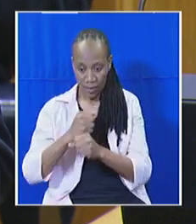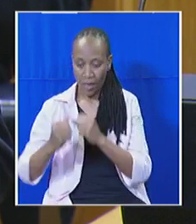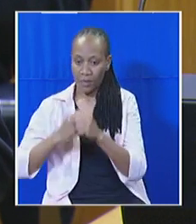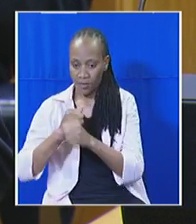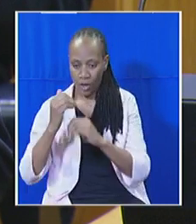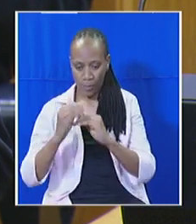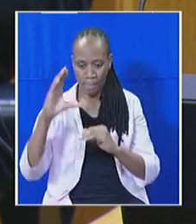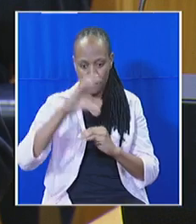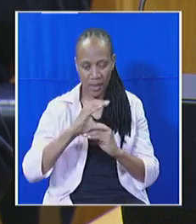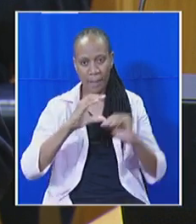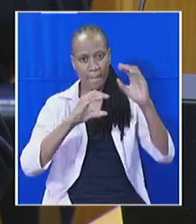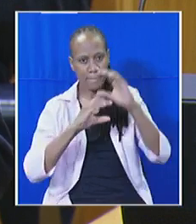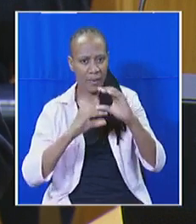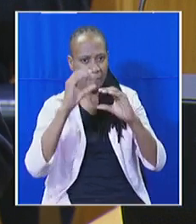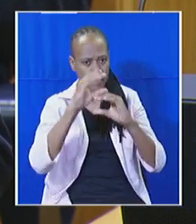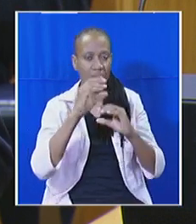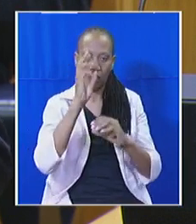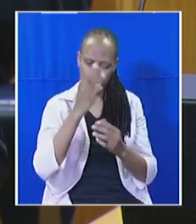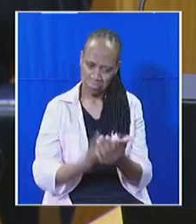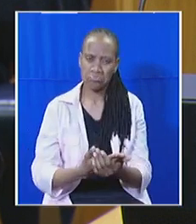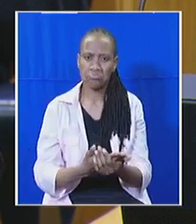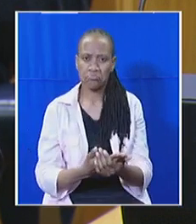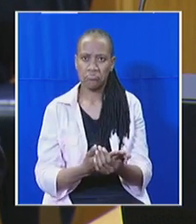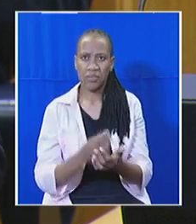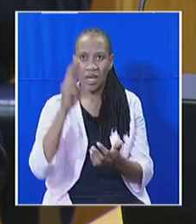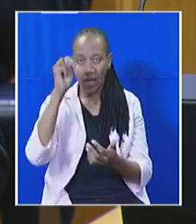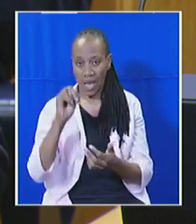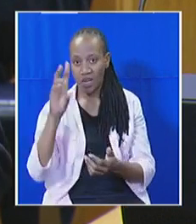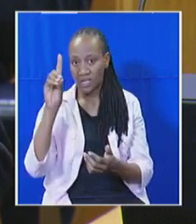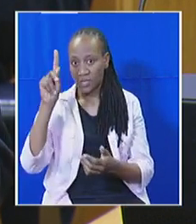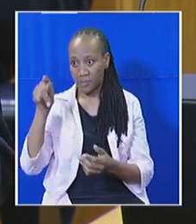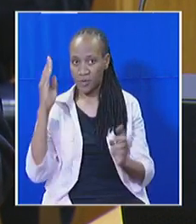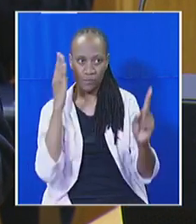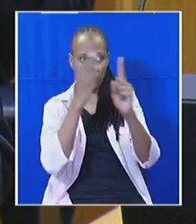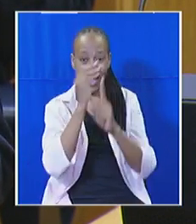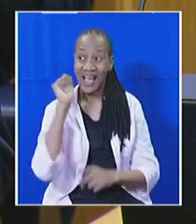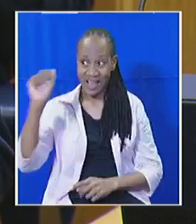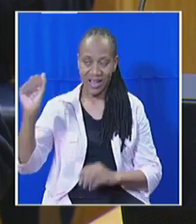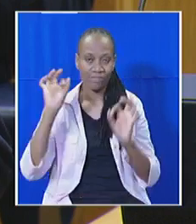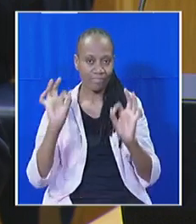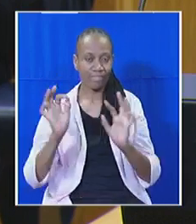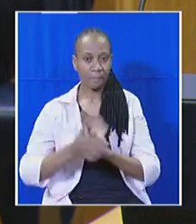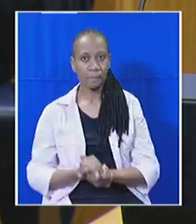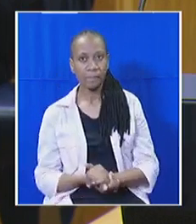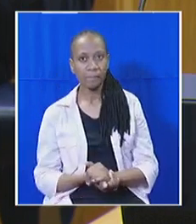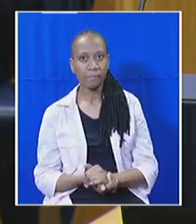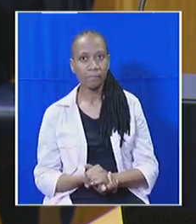and enrollment growth to meet the NDP targets. To ensure